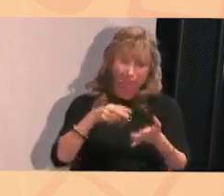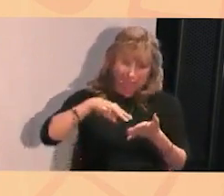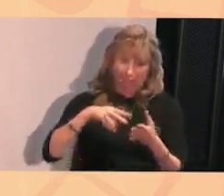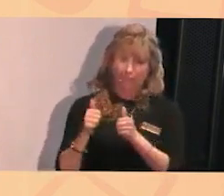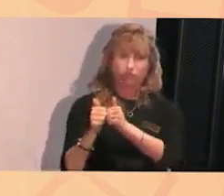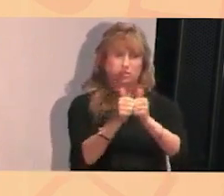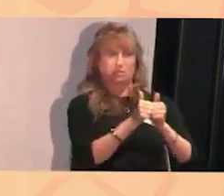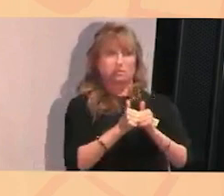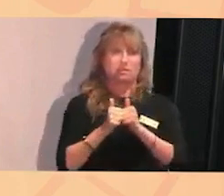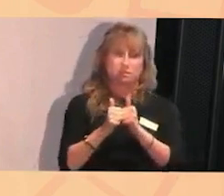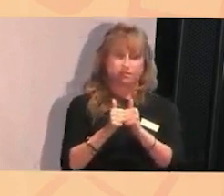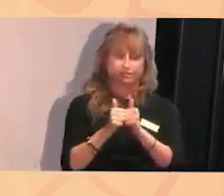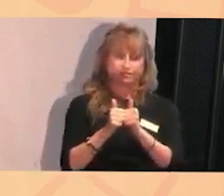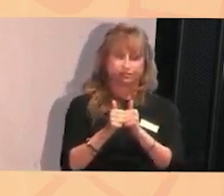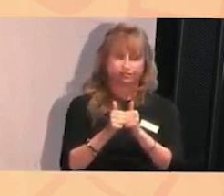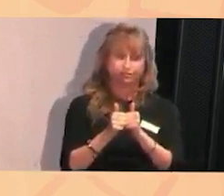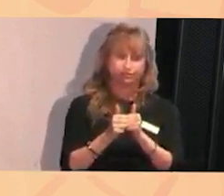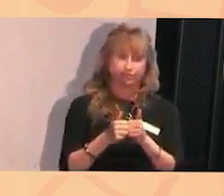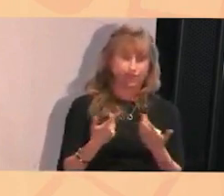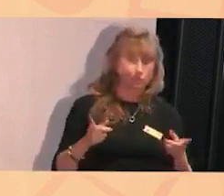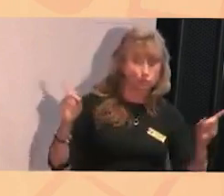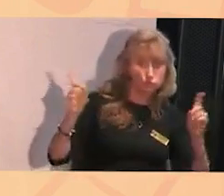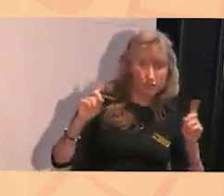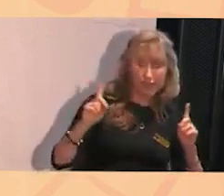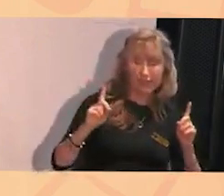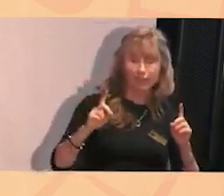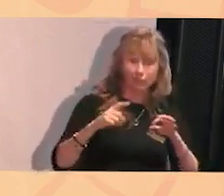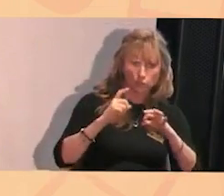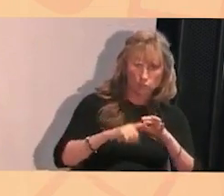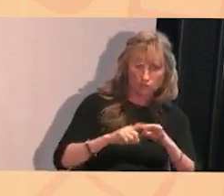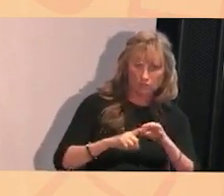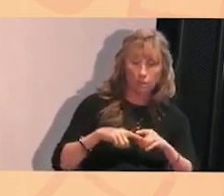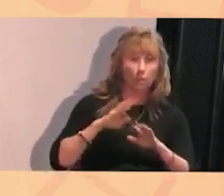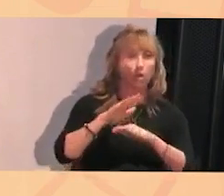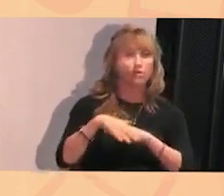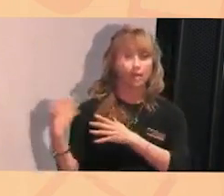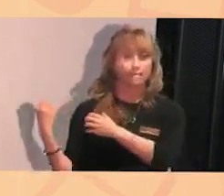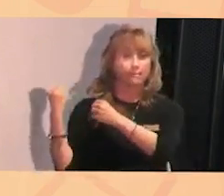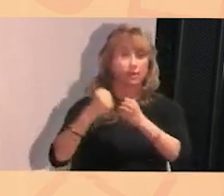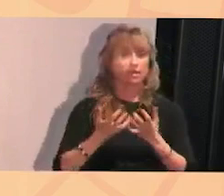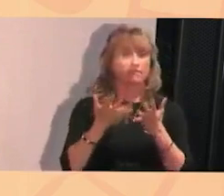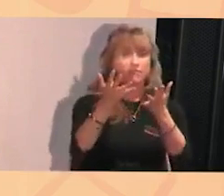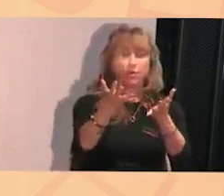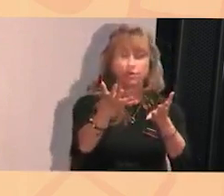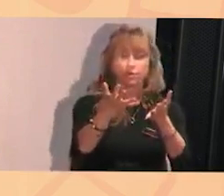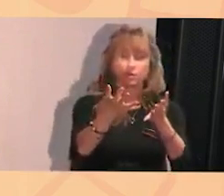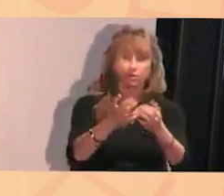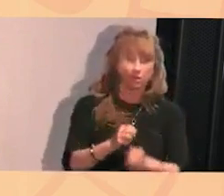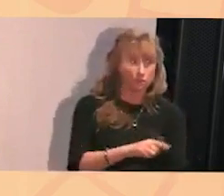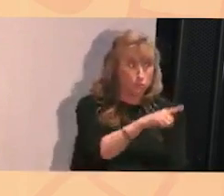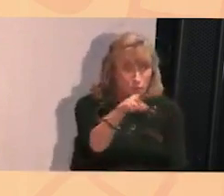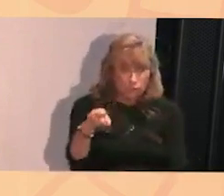The question before us today, from Francesca's presentations of bringing it forward, is what will you do to bring it